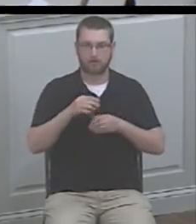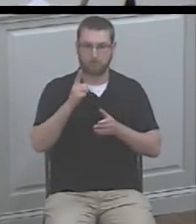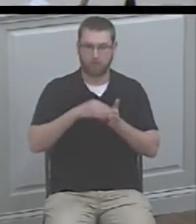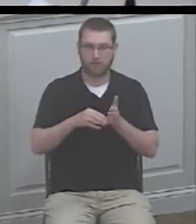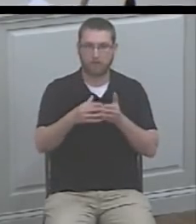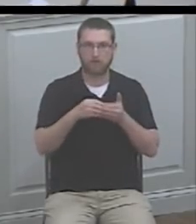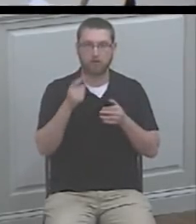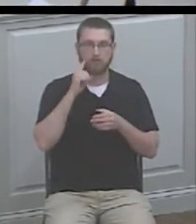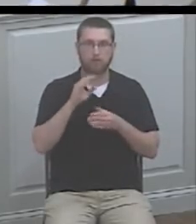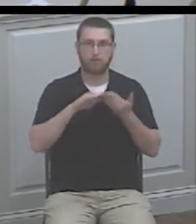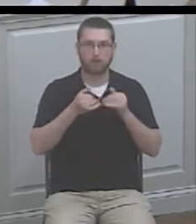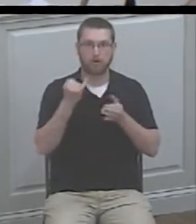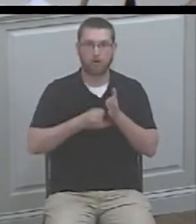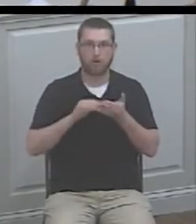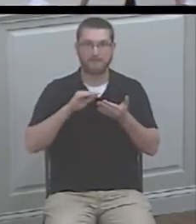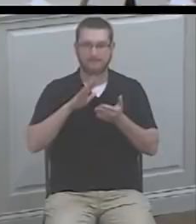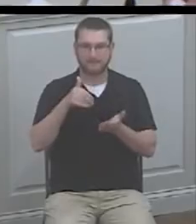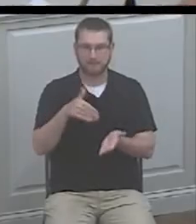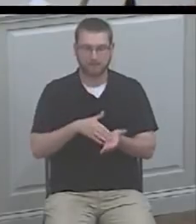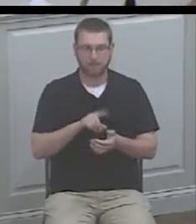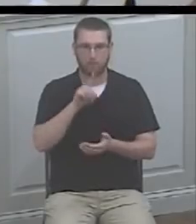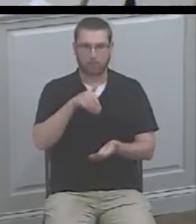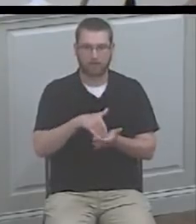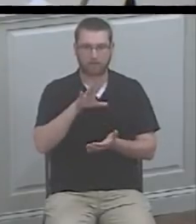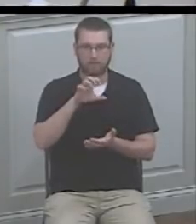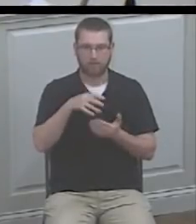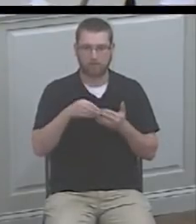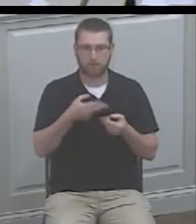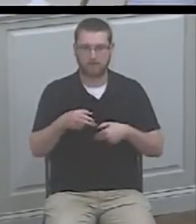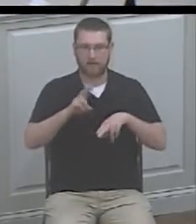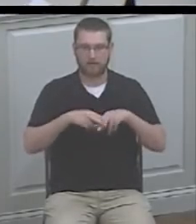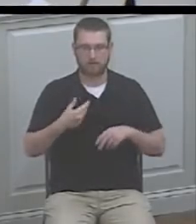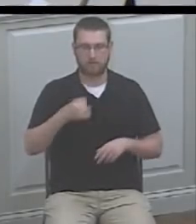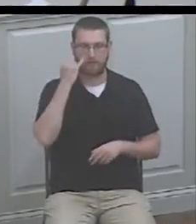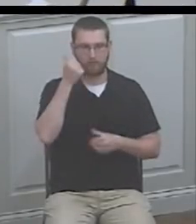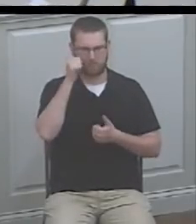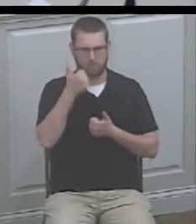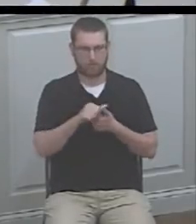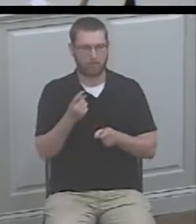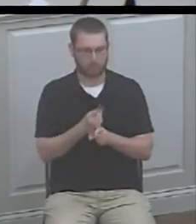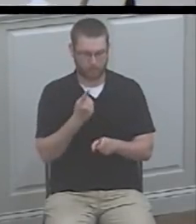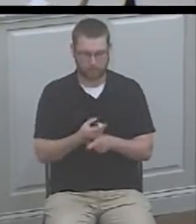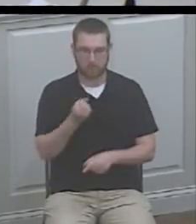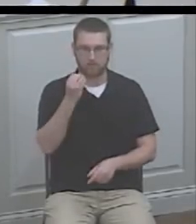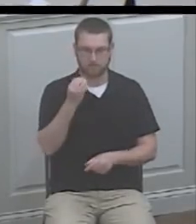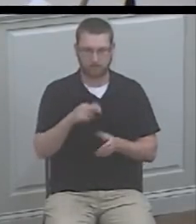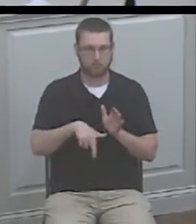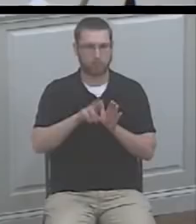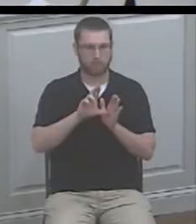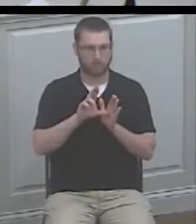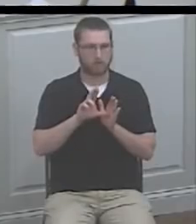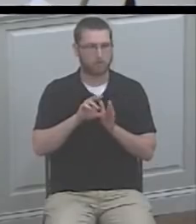Community Arts Center was going to cost to the tune of about $1,500 extra, if my memory serves me right. And so upon a review